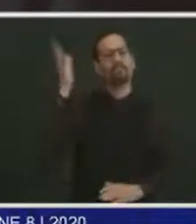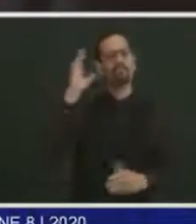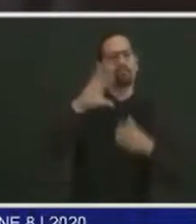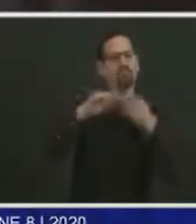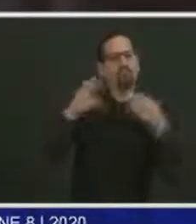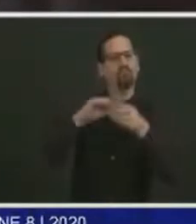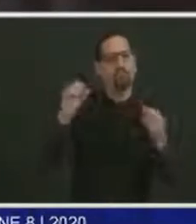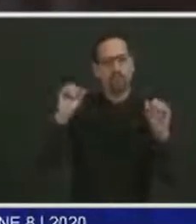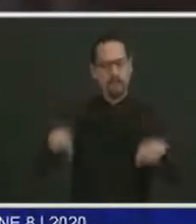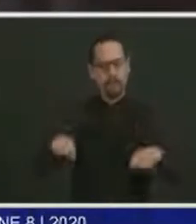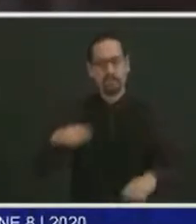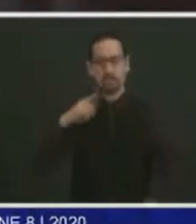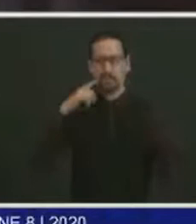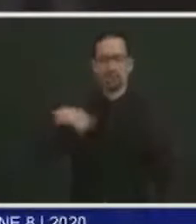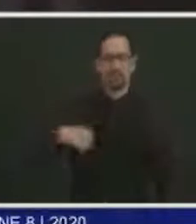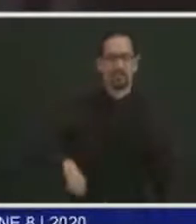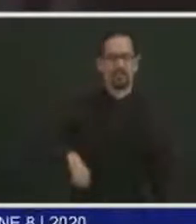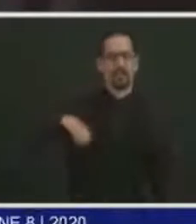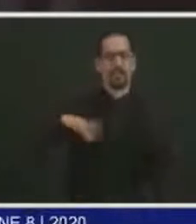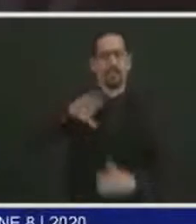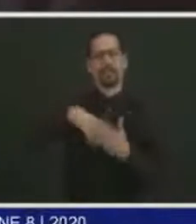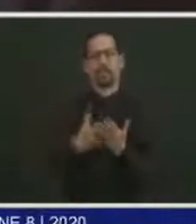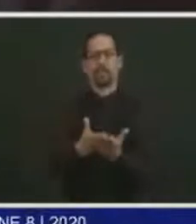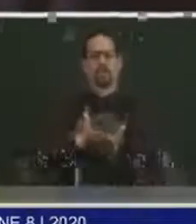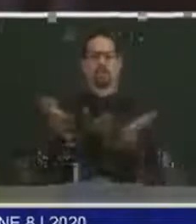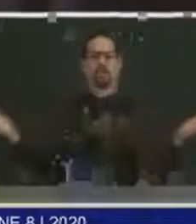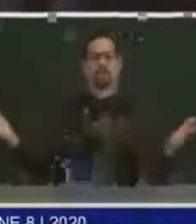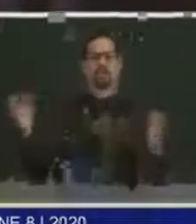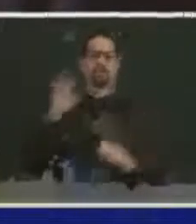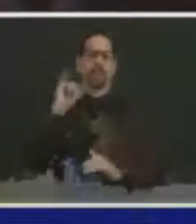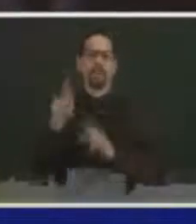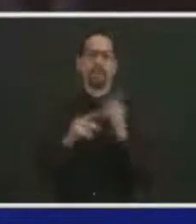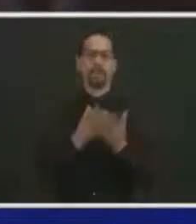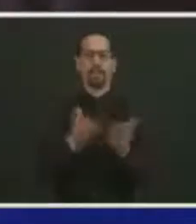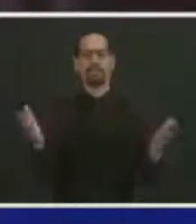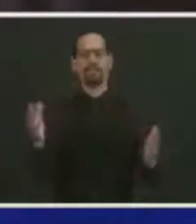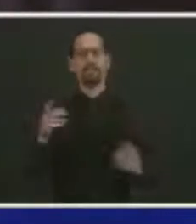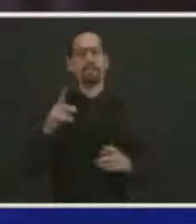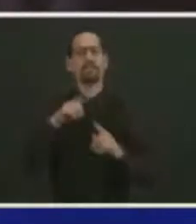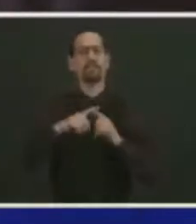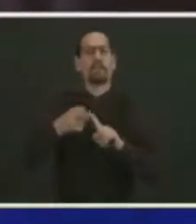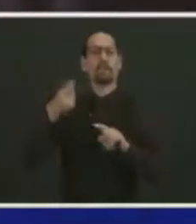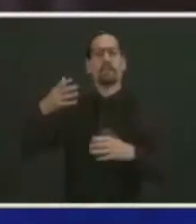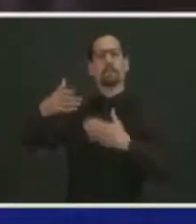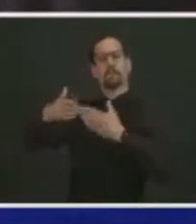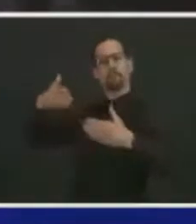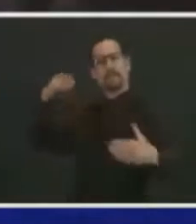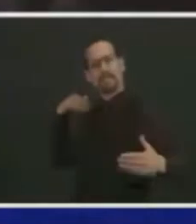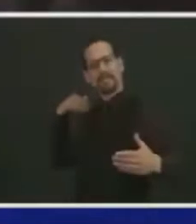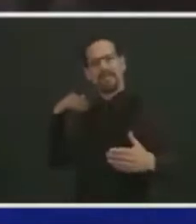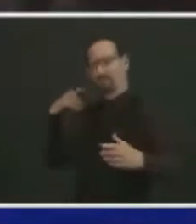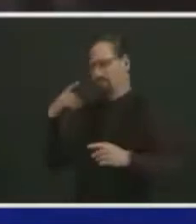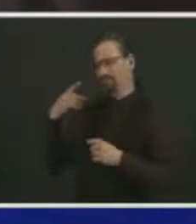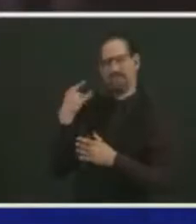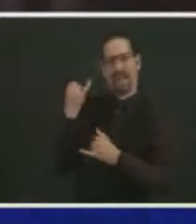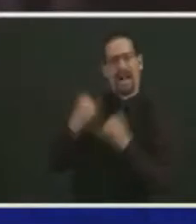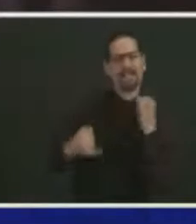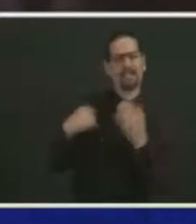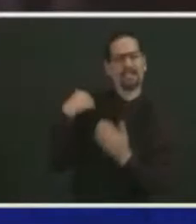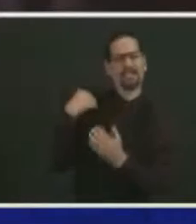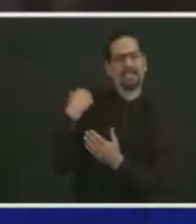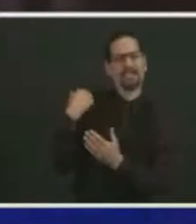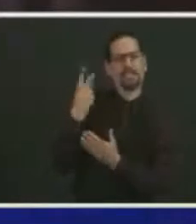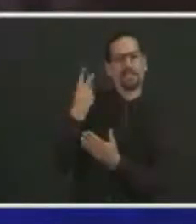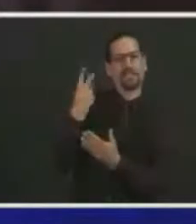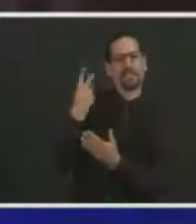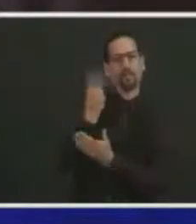as I stand here this morning. In the past, probably 10 days, week to 10 days, we have had